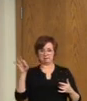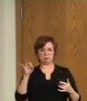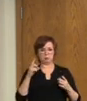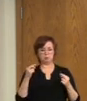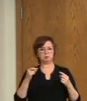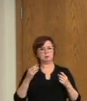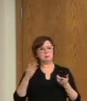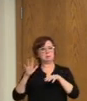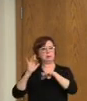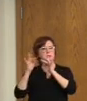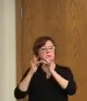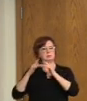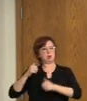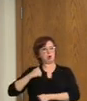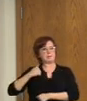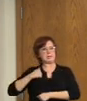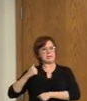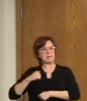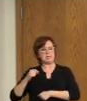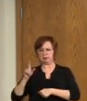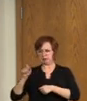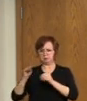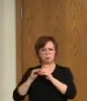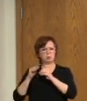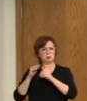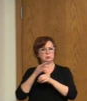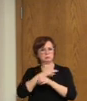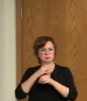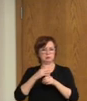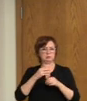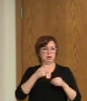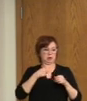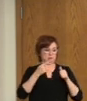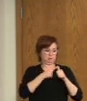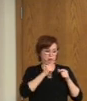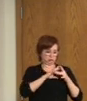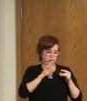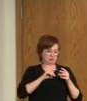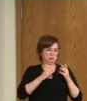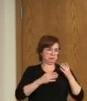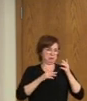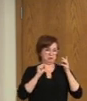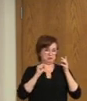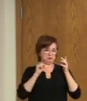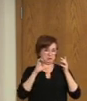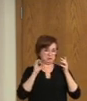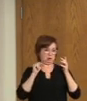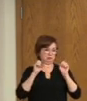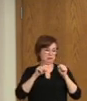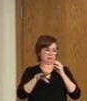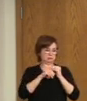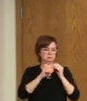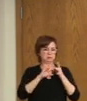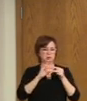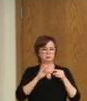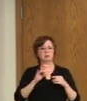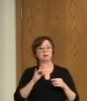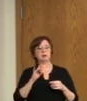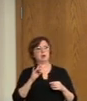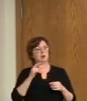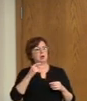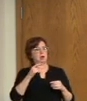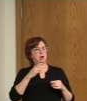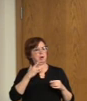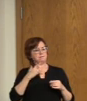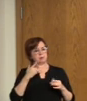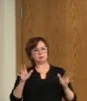can make some initial comments, and maybe Scott may have some additional comments. So, I think we have to recognize right from February,